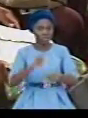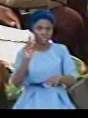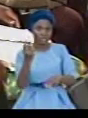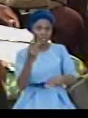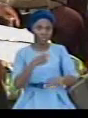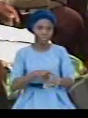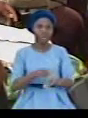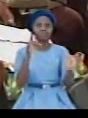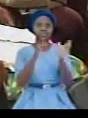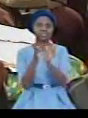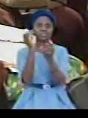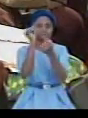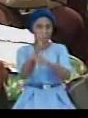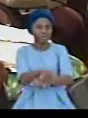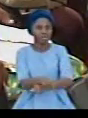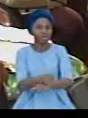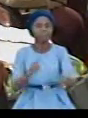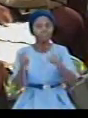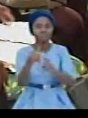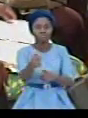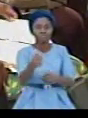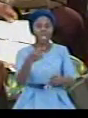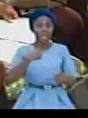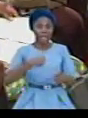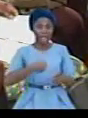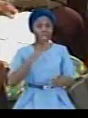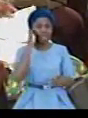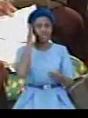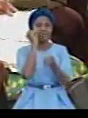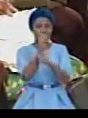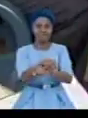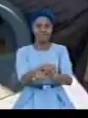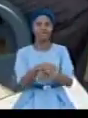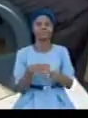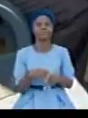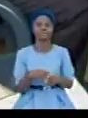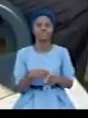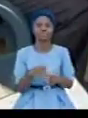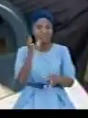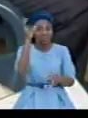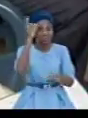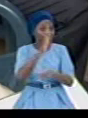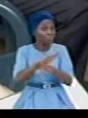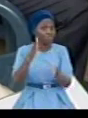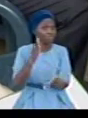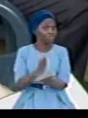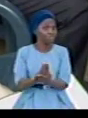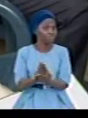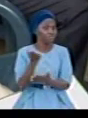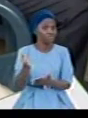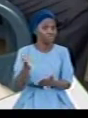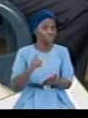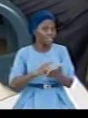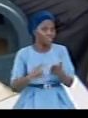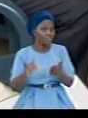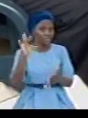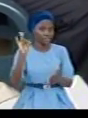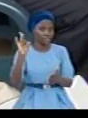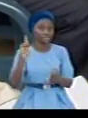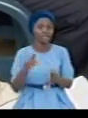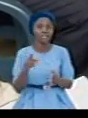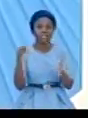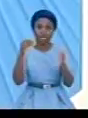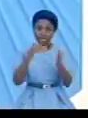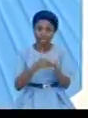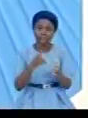overcame. I will overcome. He didn't stop there. Look at verse 8. Again, the